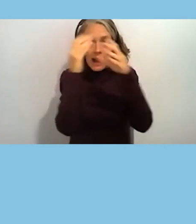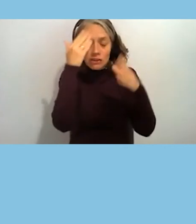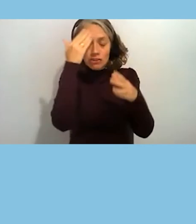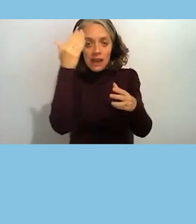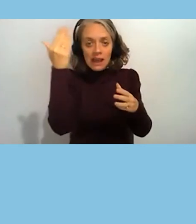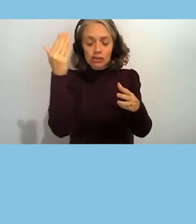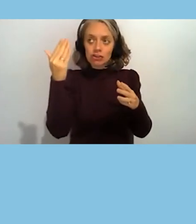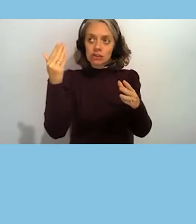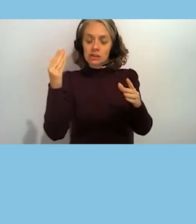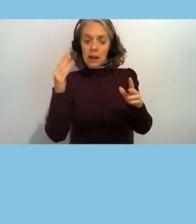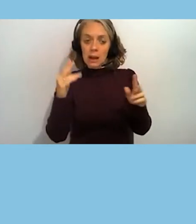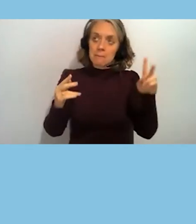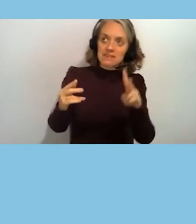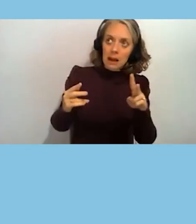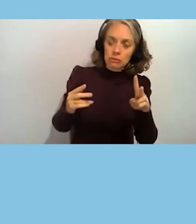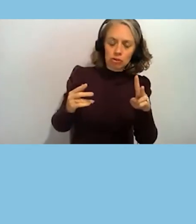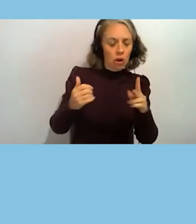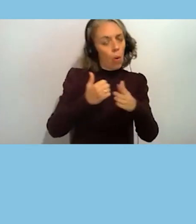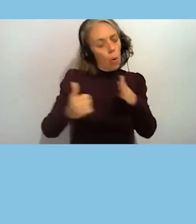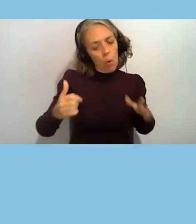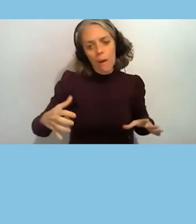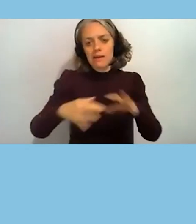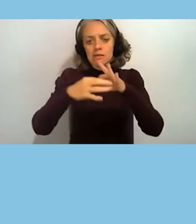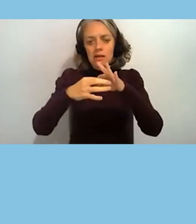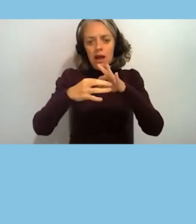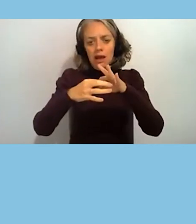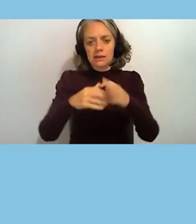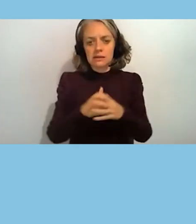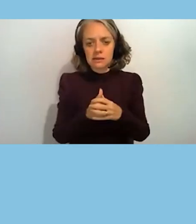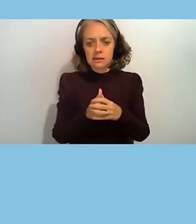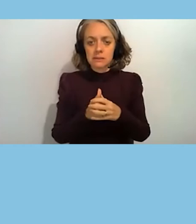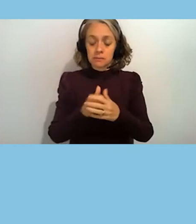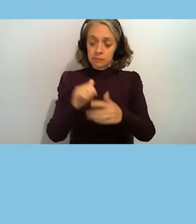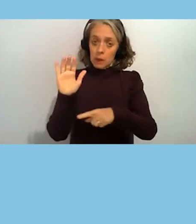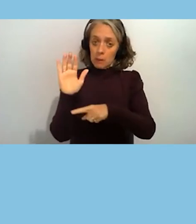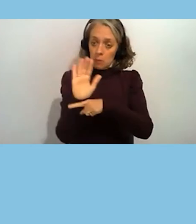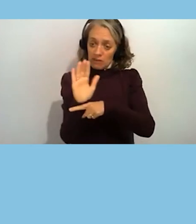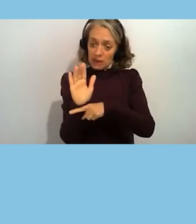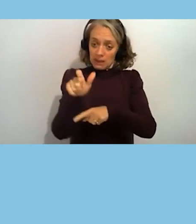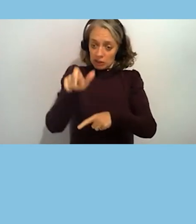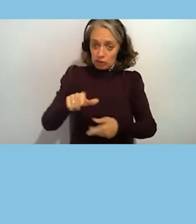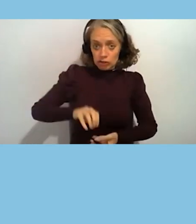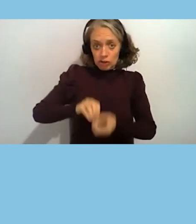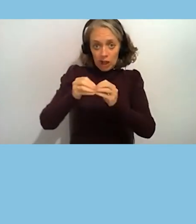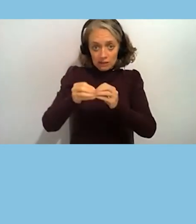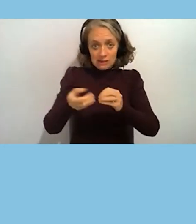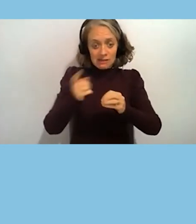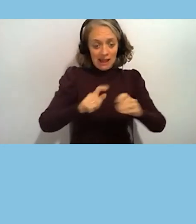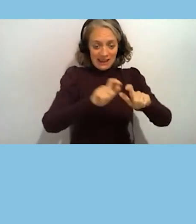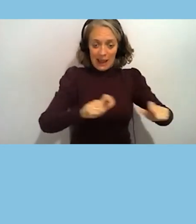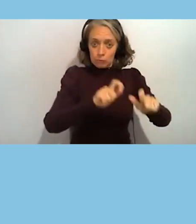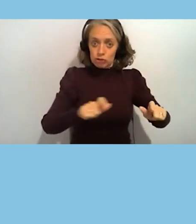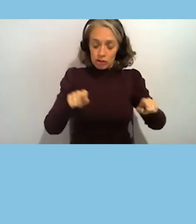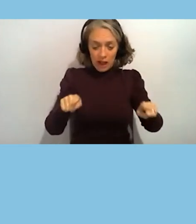and perception are always tied. The moving image artist and captioner know,